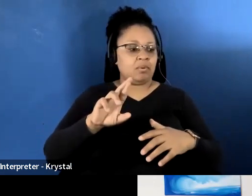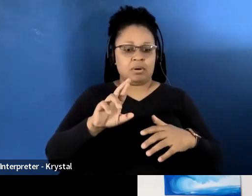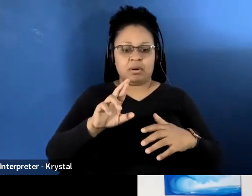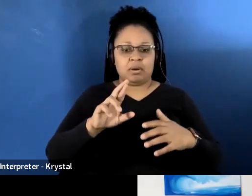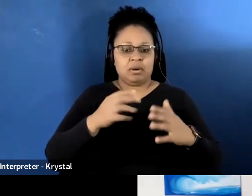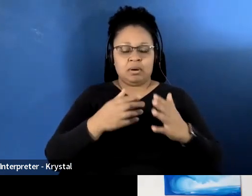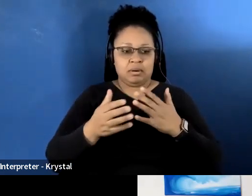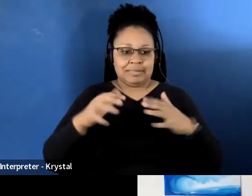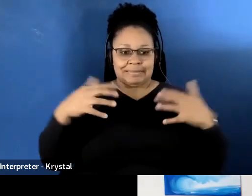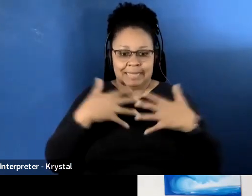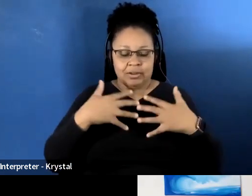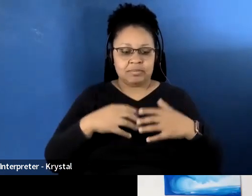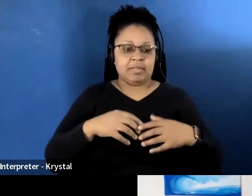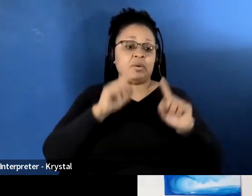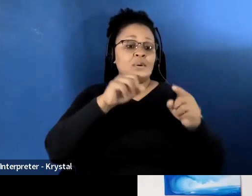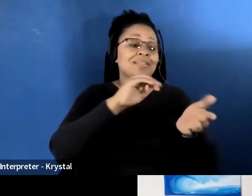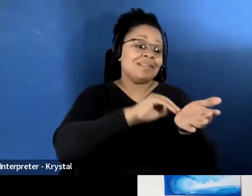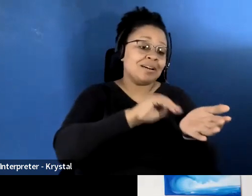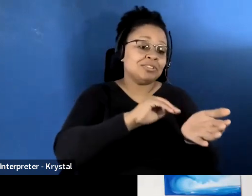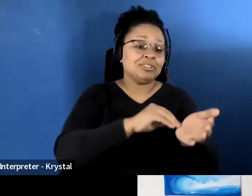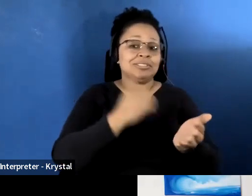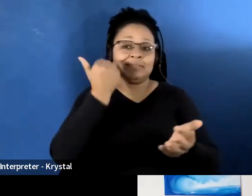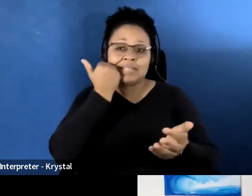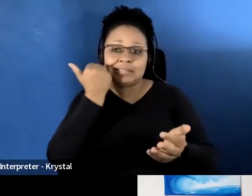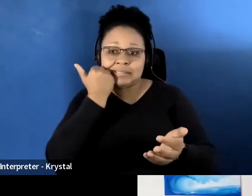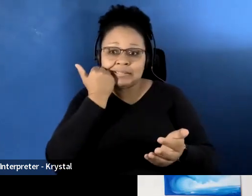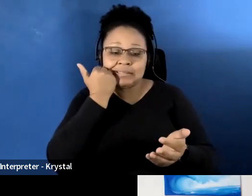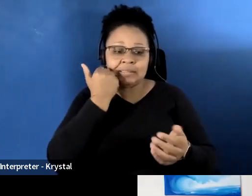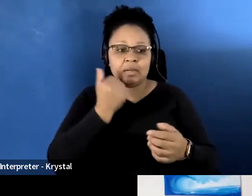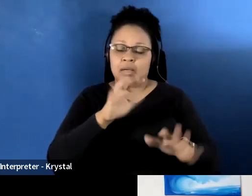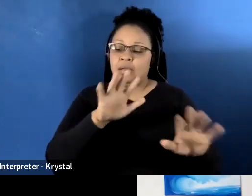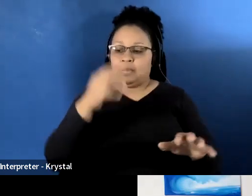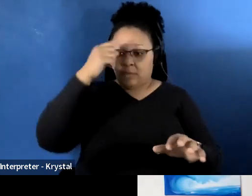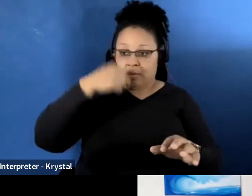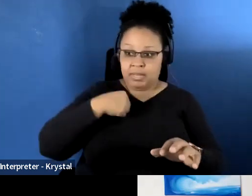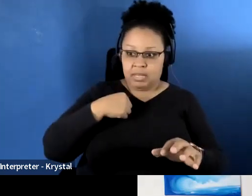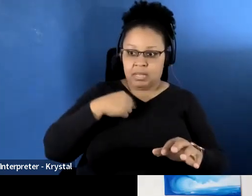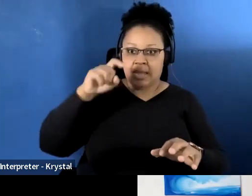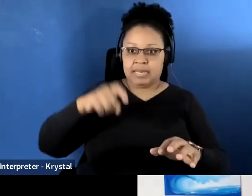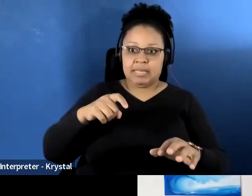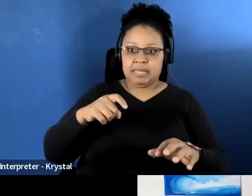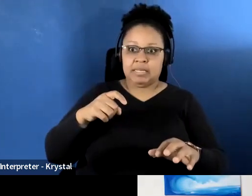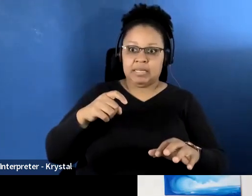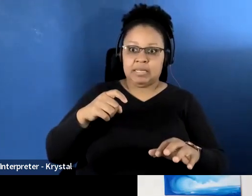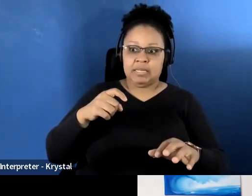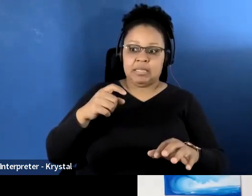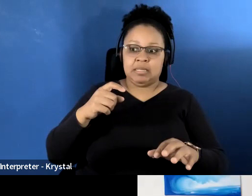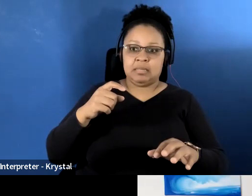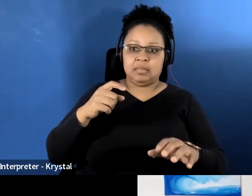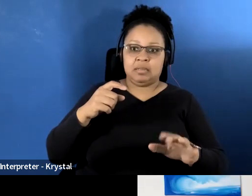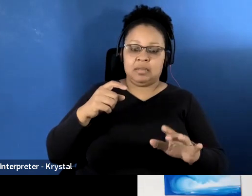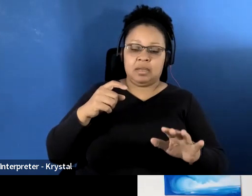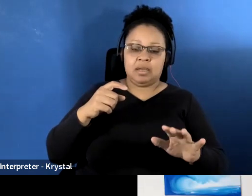going to the doctor and the dentist is scary for me. I have to get sedated for the doctor, and not just like nitrous, it's the